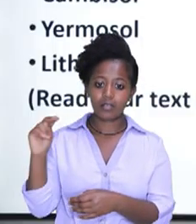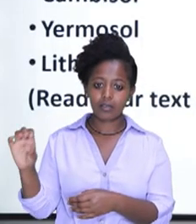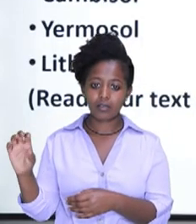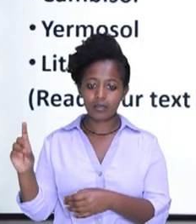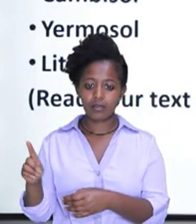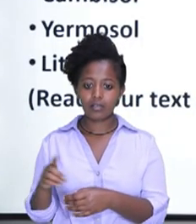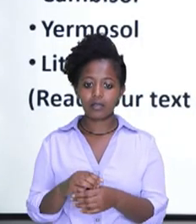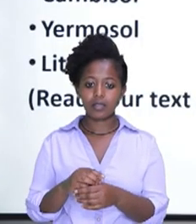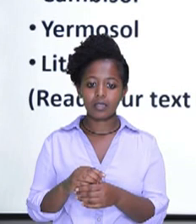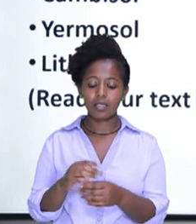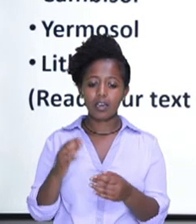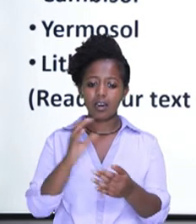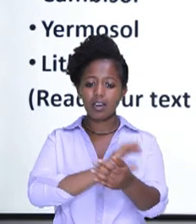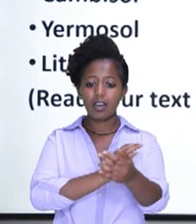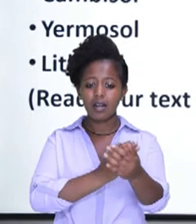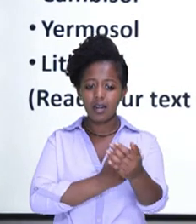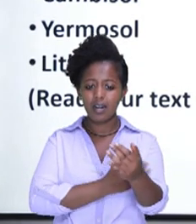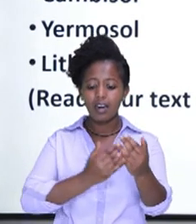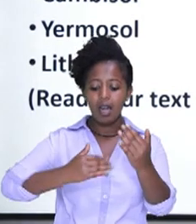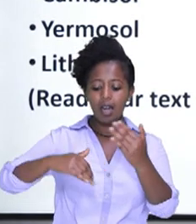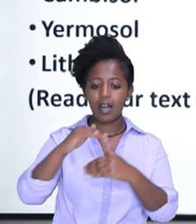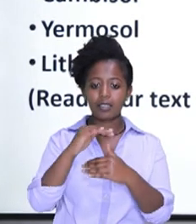It has high amounts of iron.